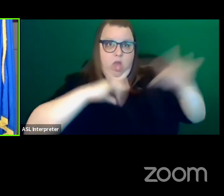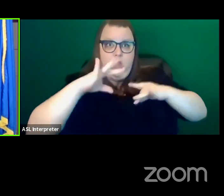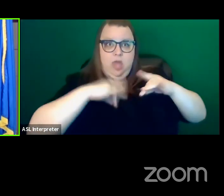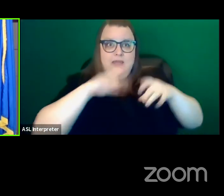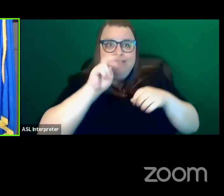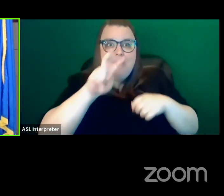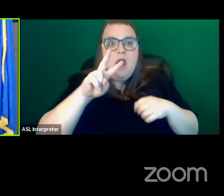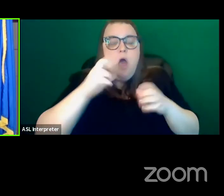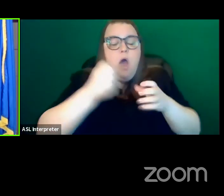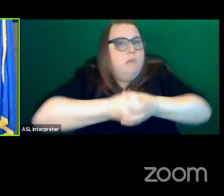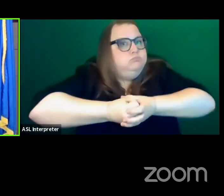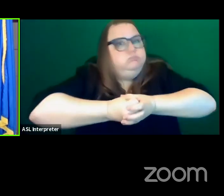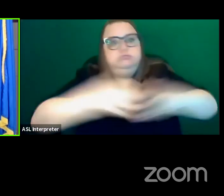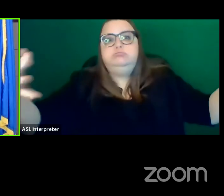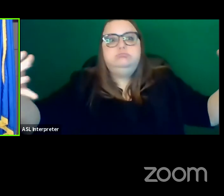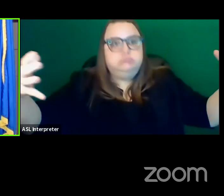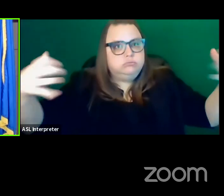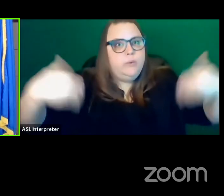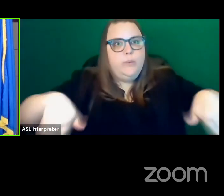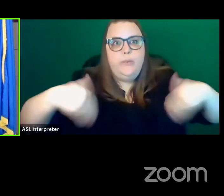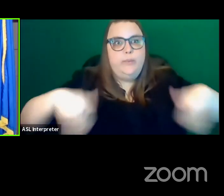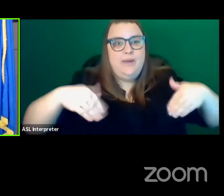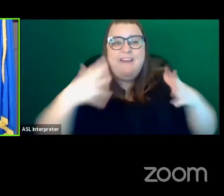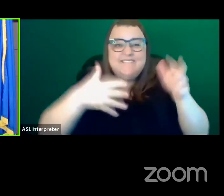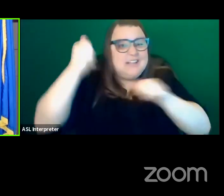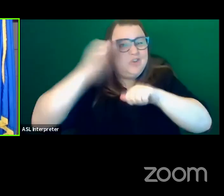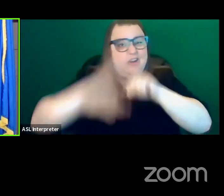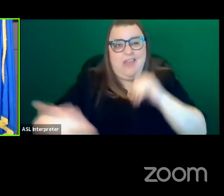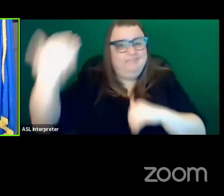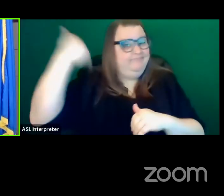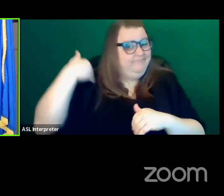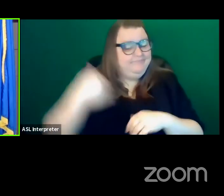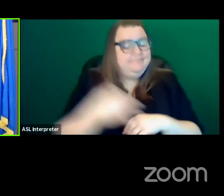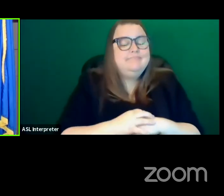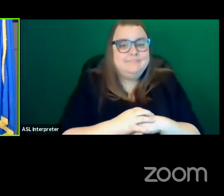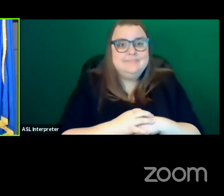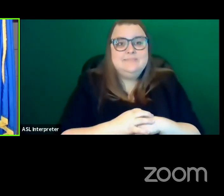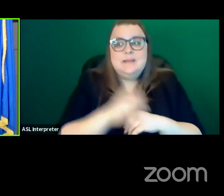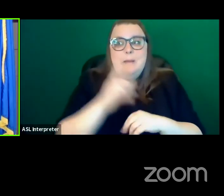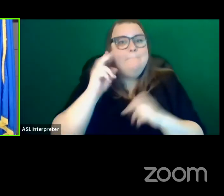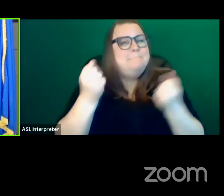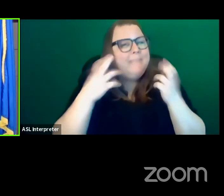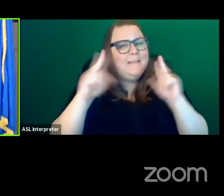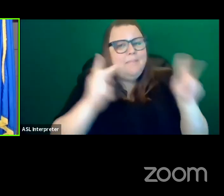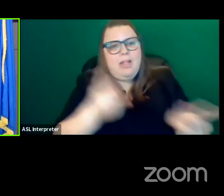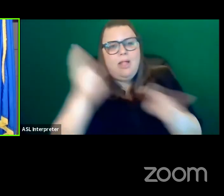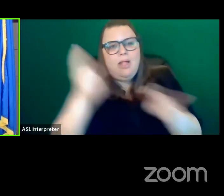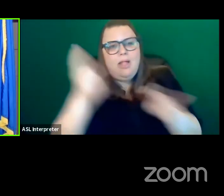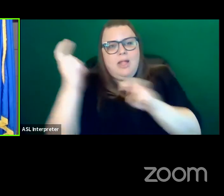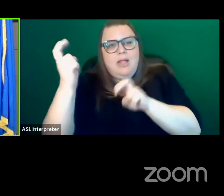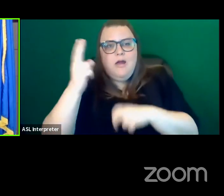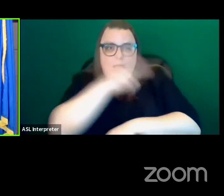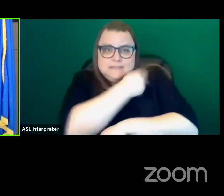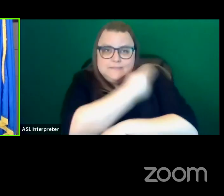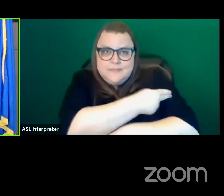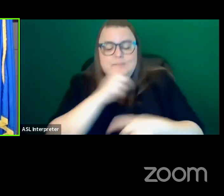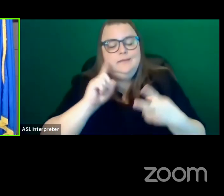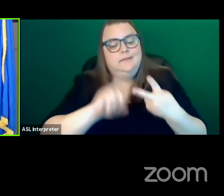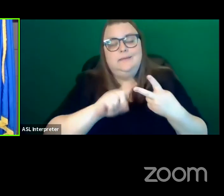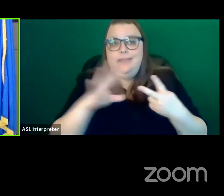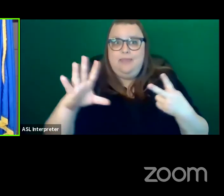we observed in July. Daily hospitalizations are at an all-time high. The 14-day test positivity rate